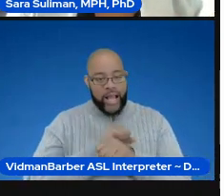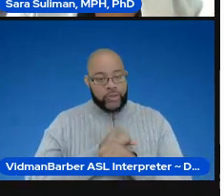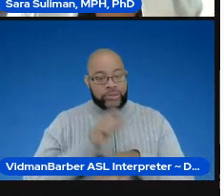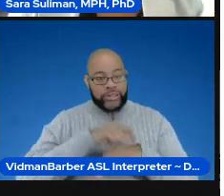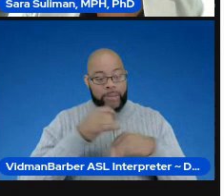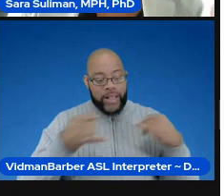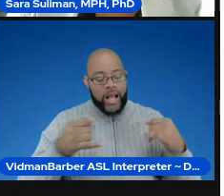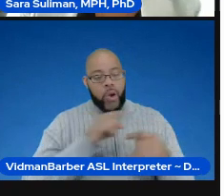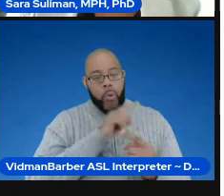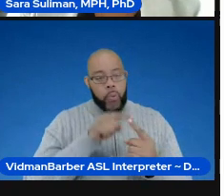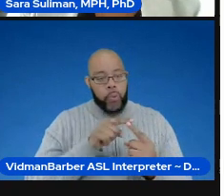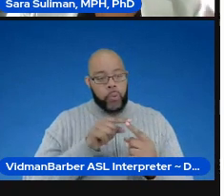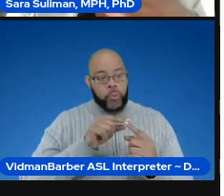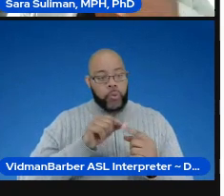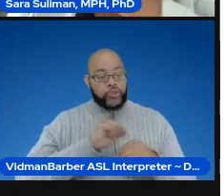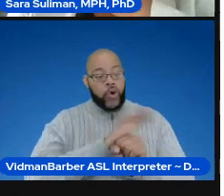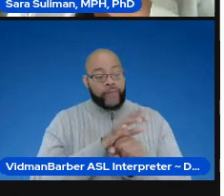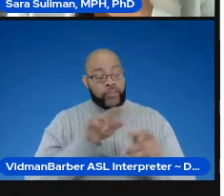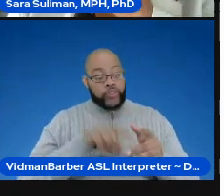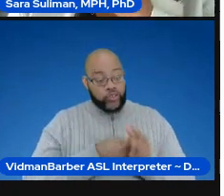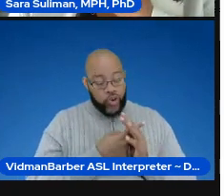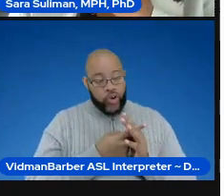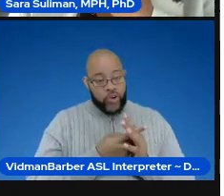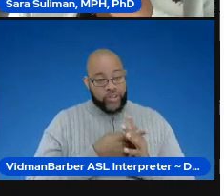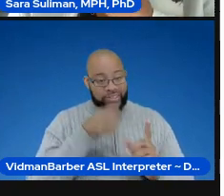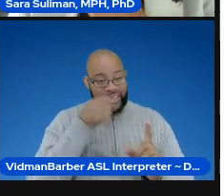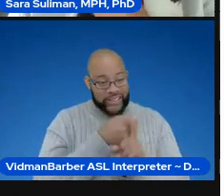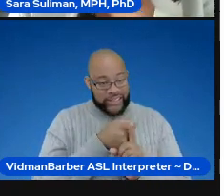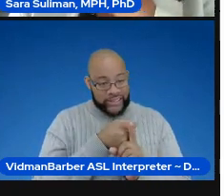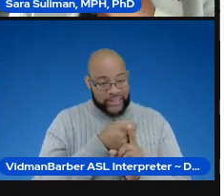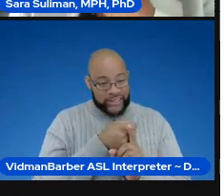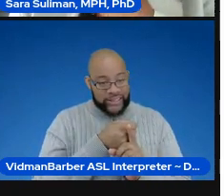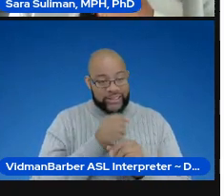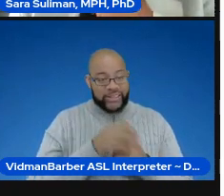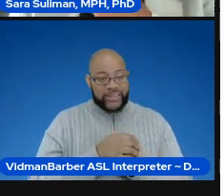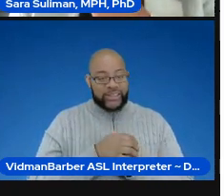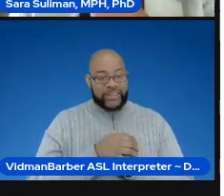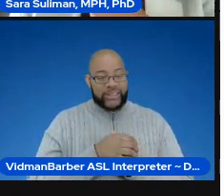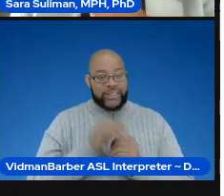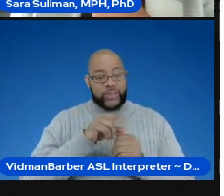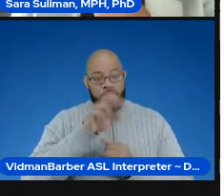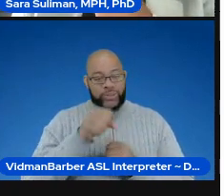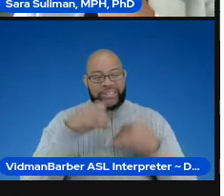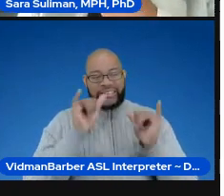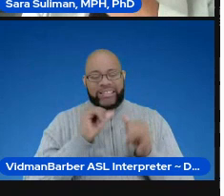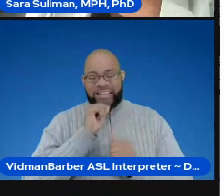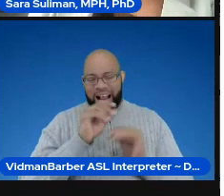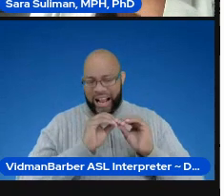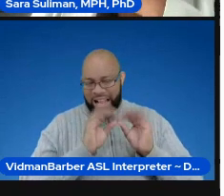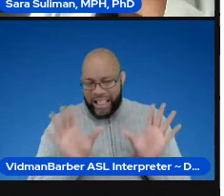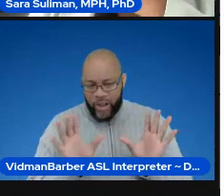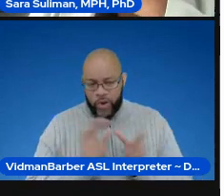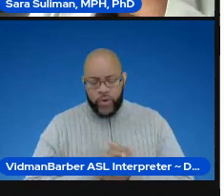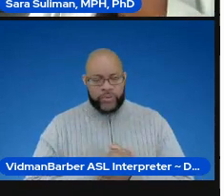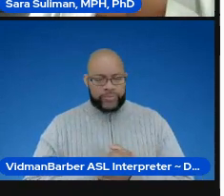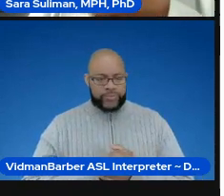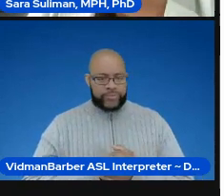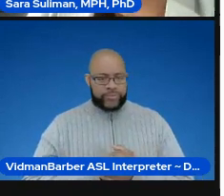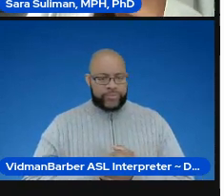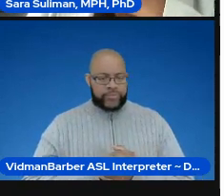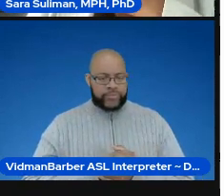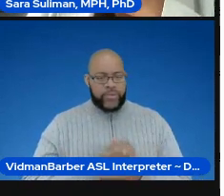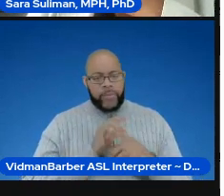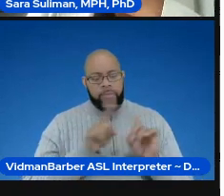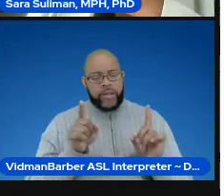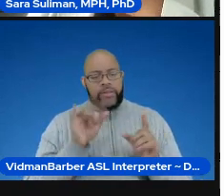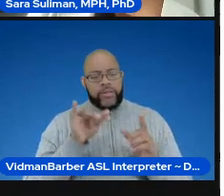of when SARS-CoV-2 started to become transmissible in the US is still not clear. But